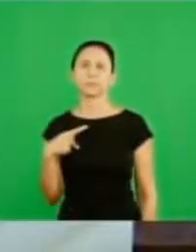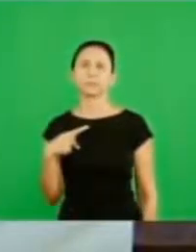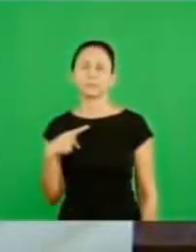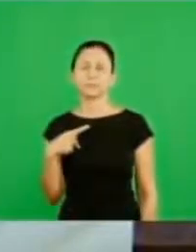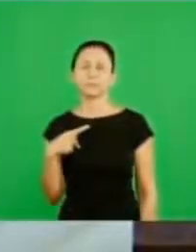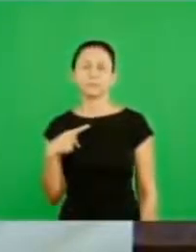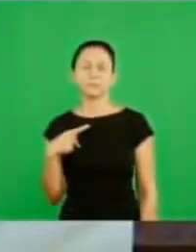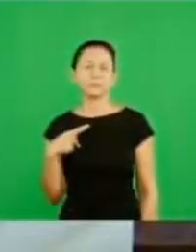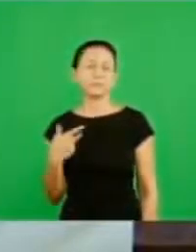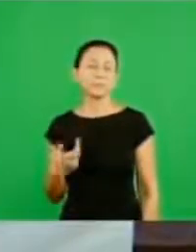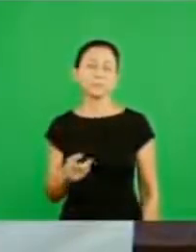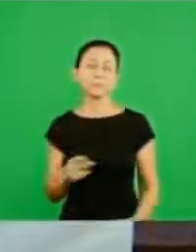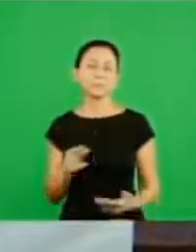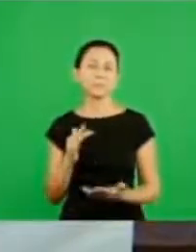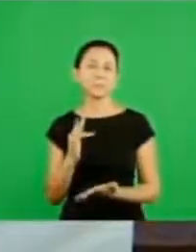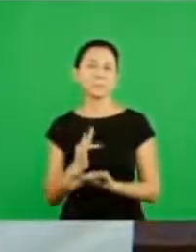Why?